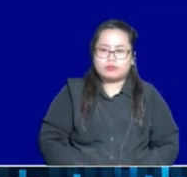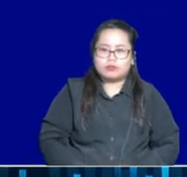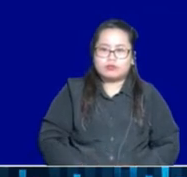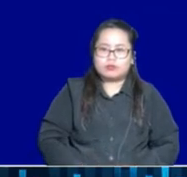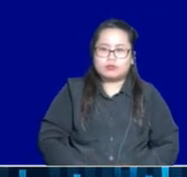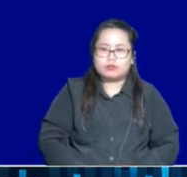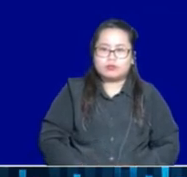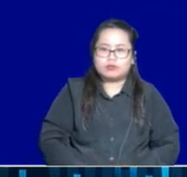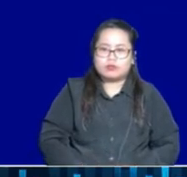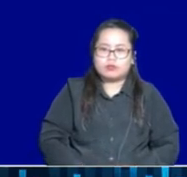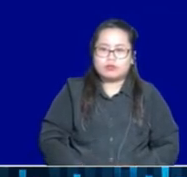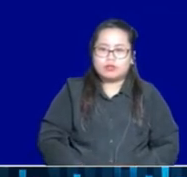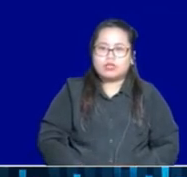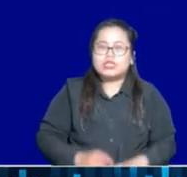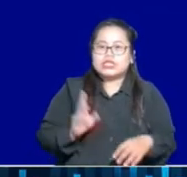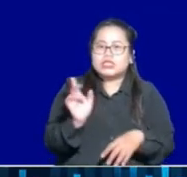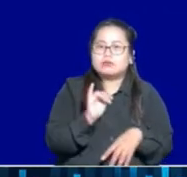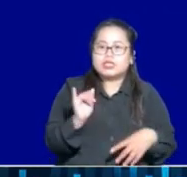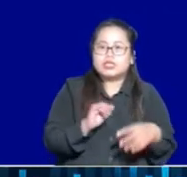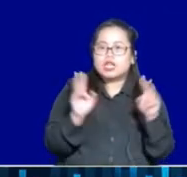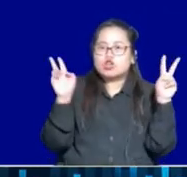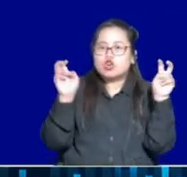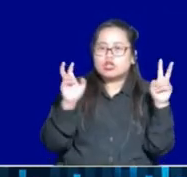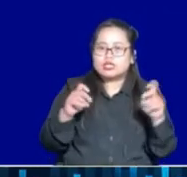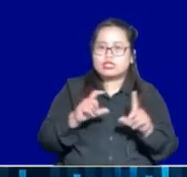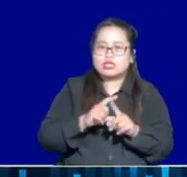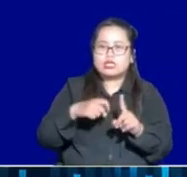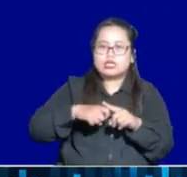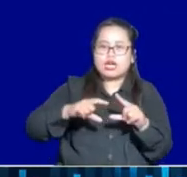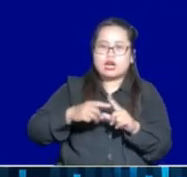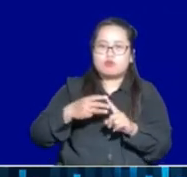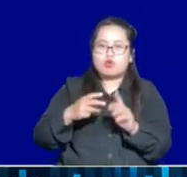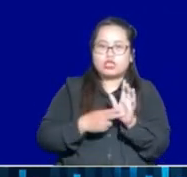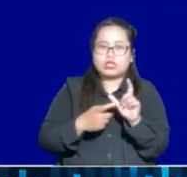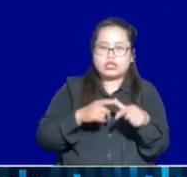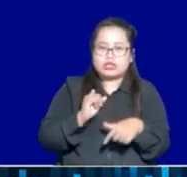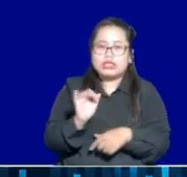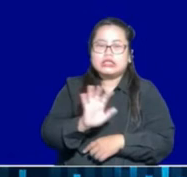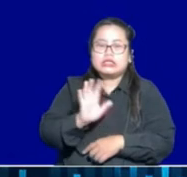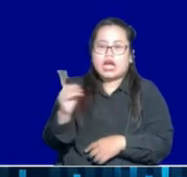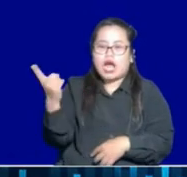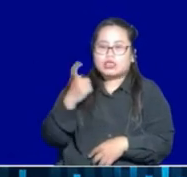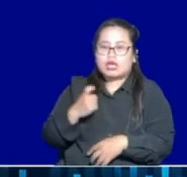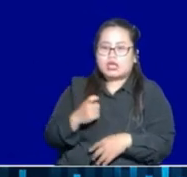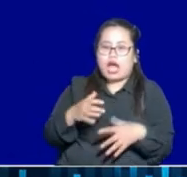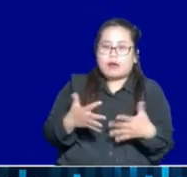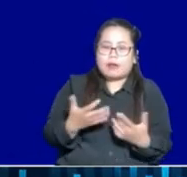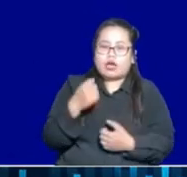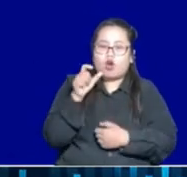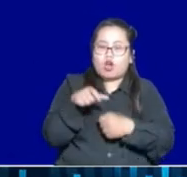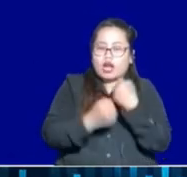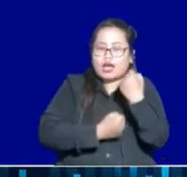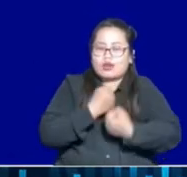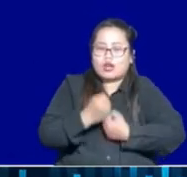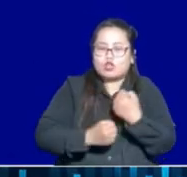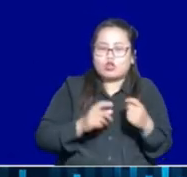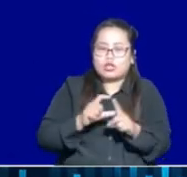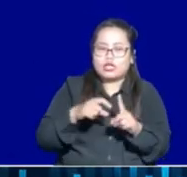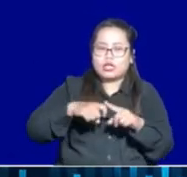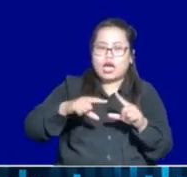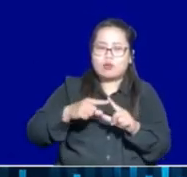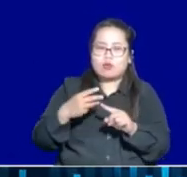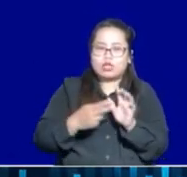what your country can do to help the world decarbonize. Now, the decarbonization, so instead of looking narrowly at the emissions